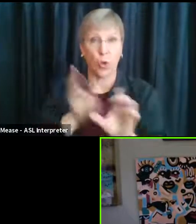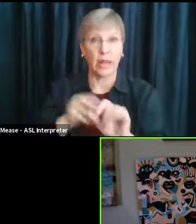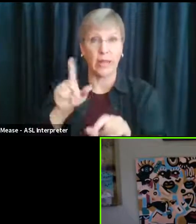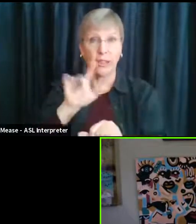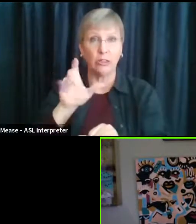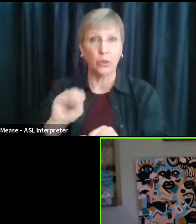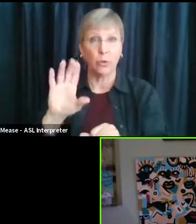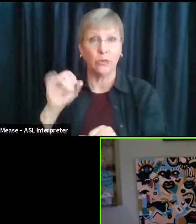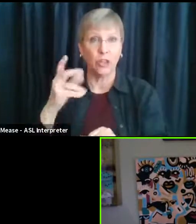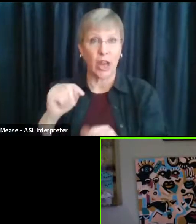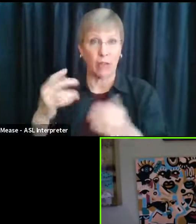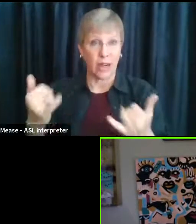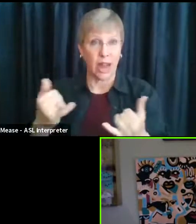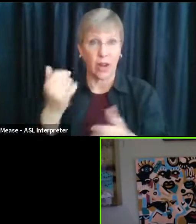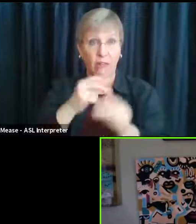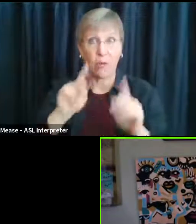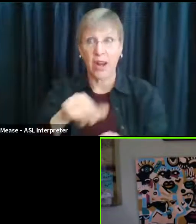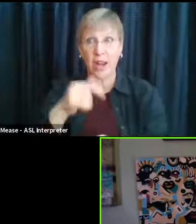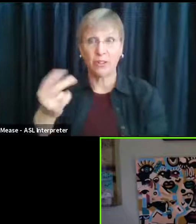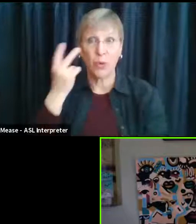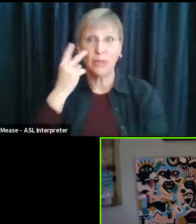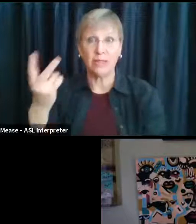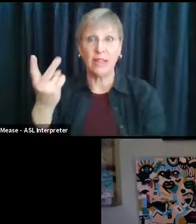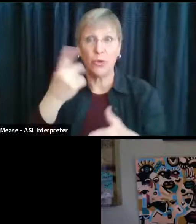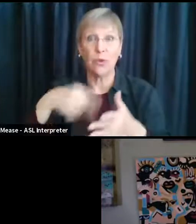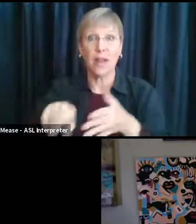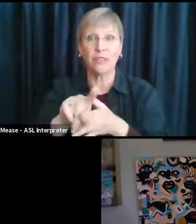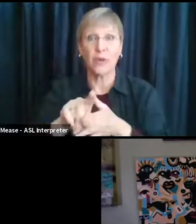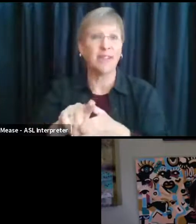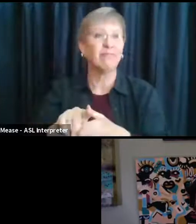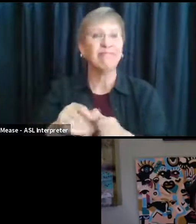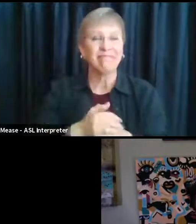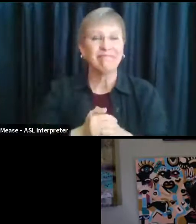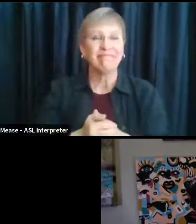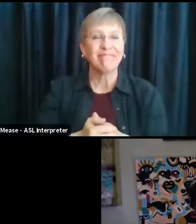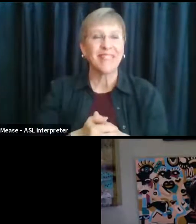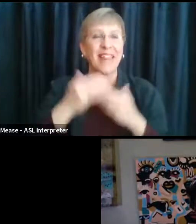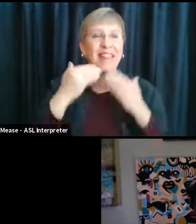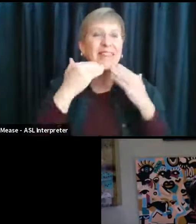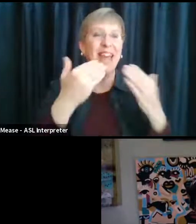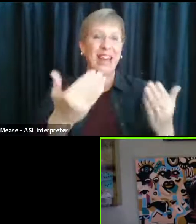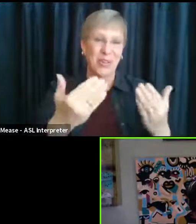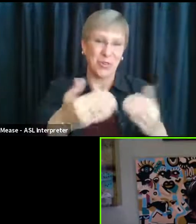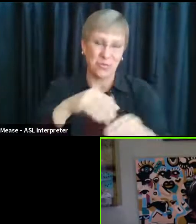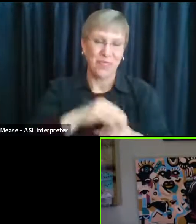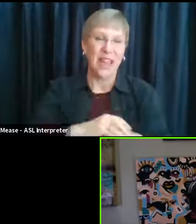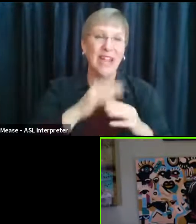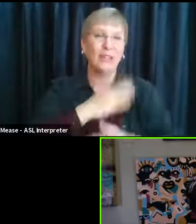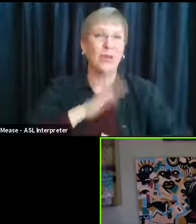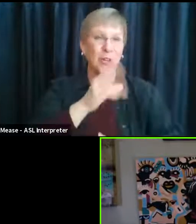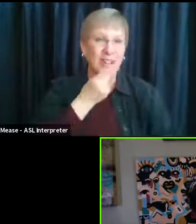And everybody else, we look forward to seeing you next week. Thank you, Marie-Cécile Zinsou. Enjoy your dinner.